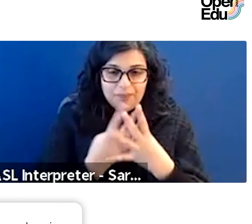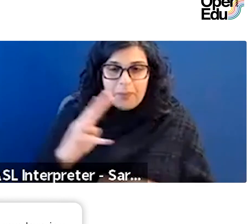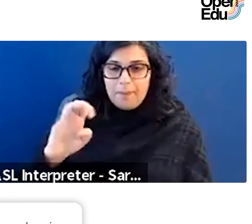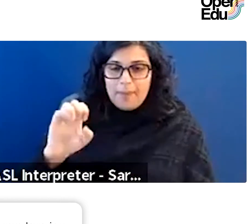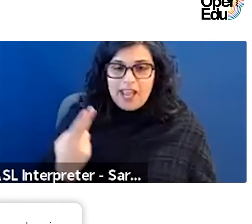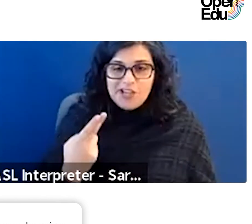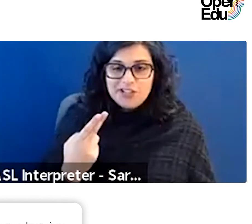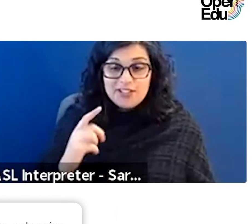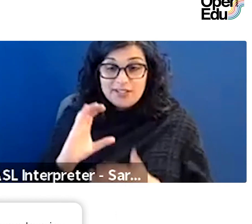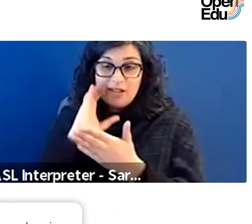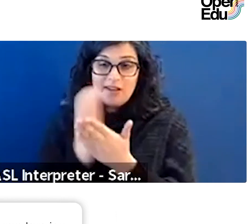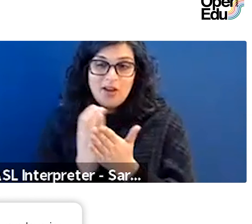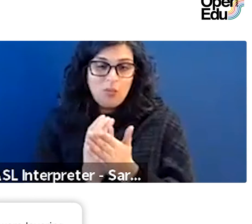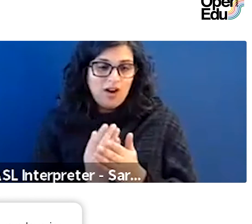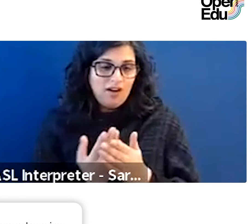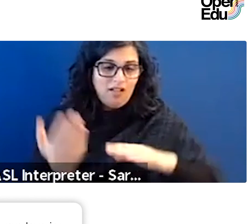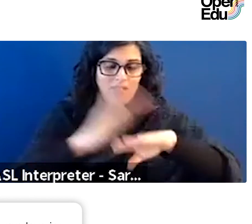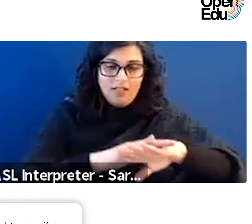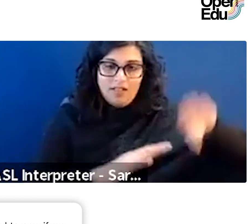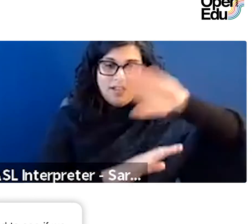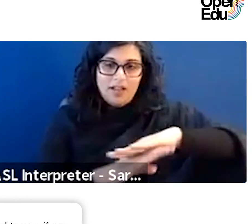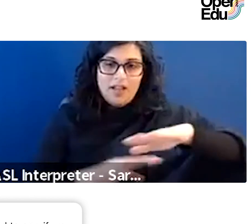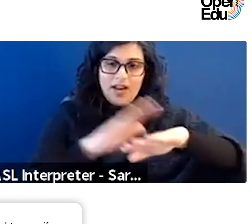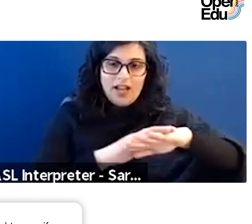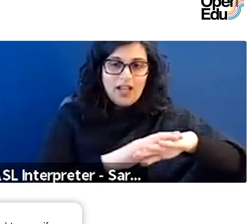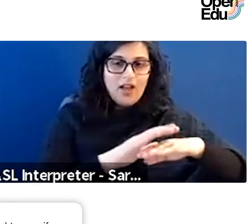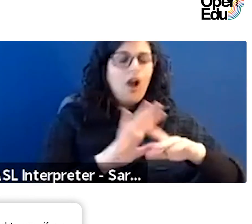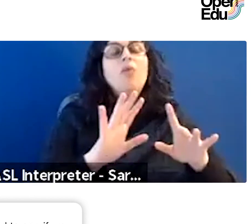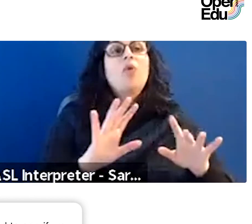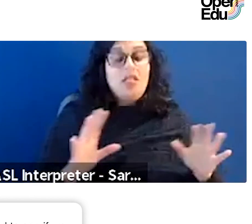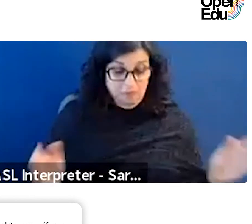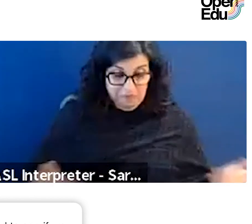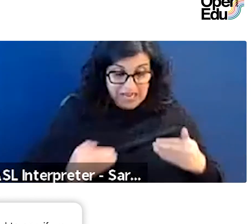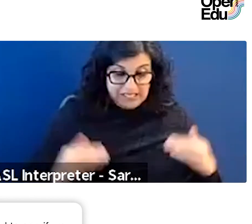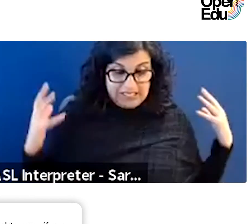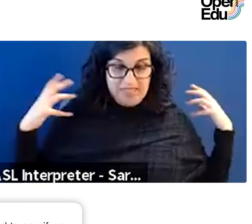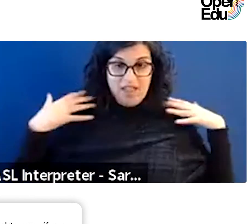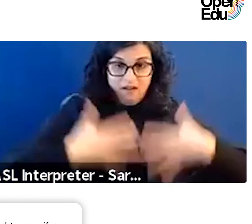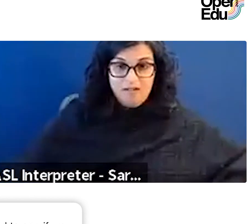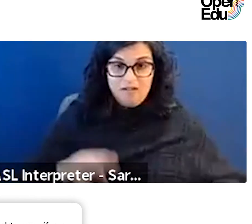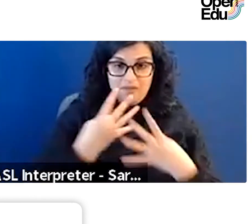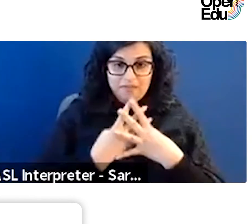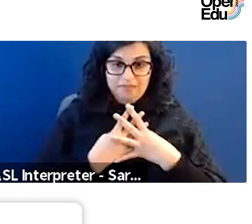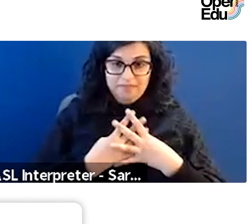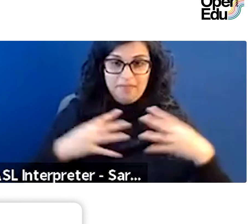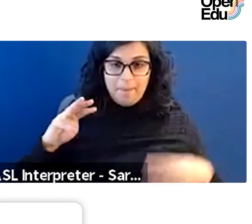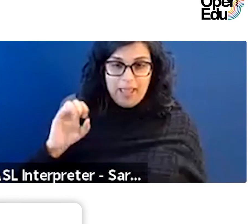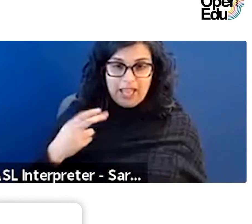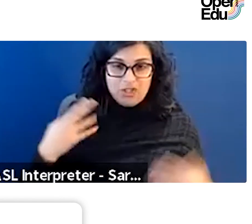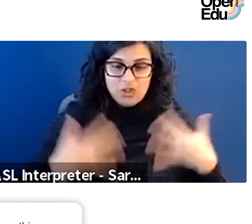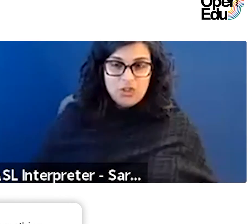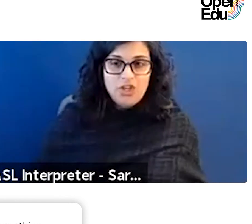we're layering the pasties with mesh shirts. And so we wanted to see if we could also use the material to create